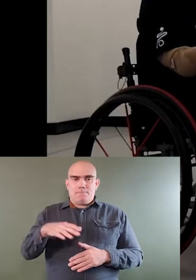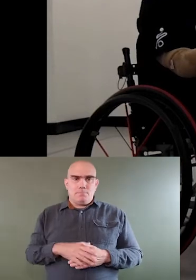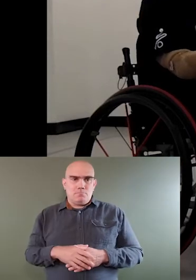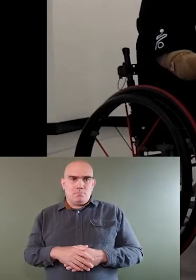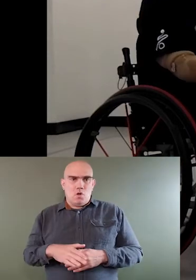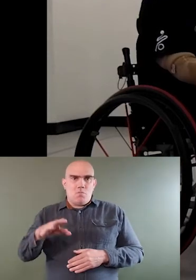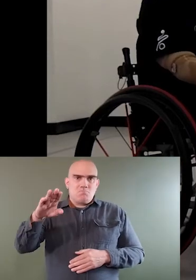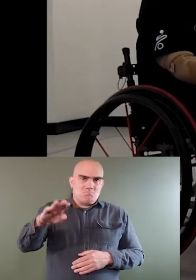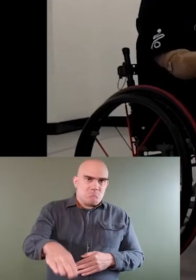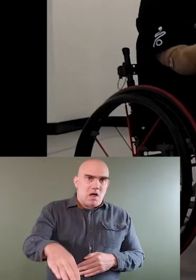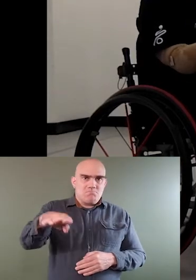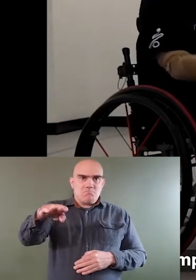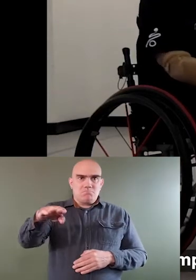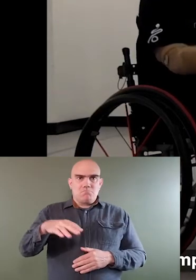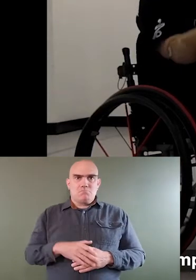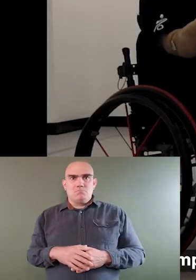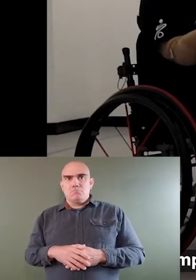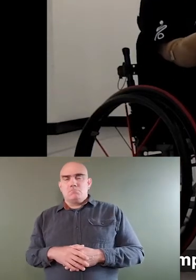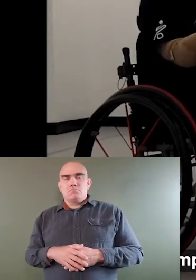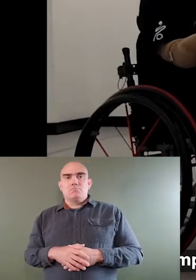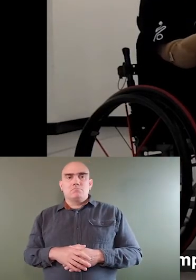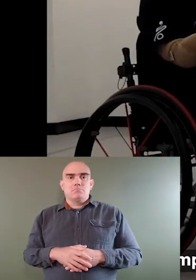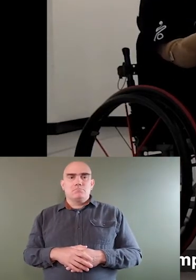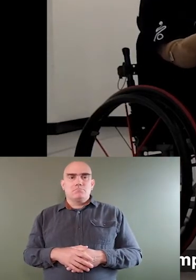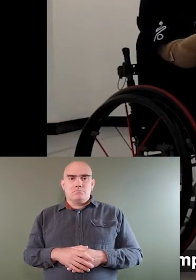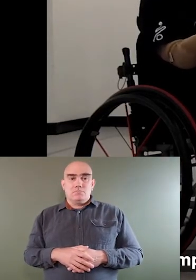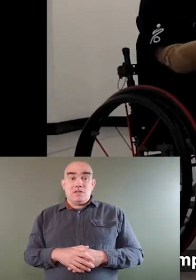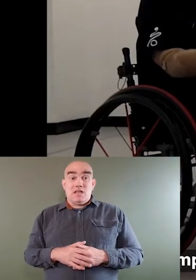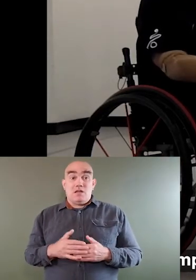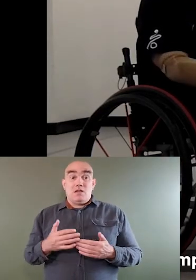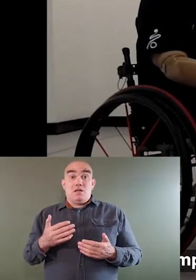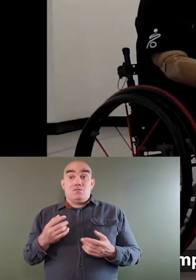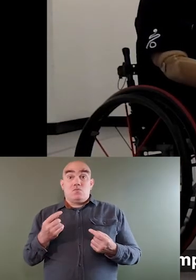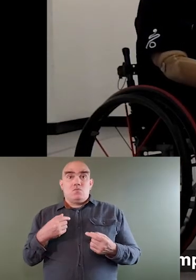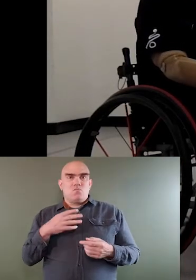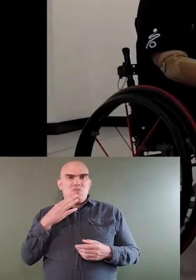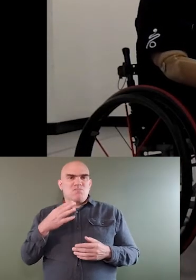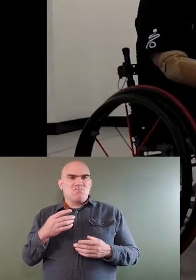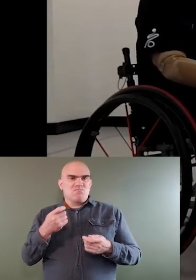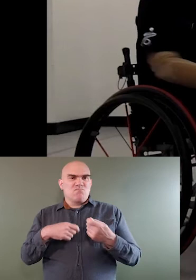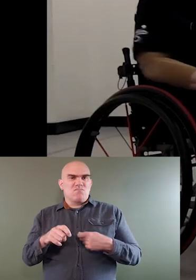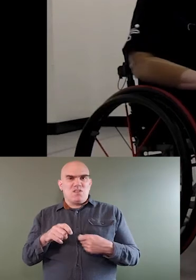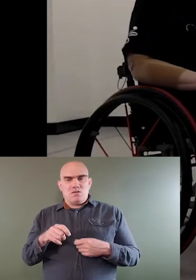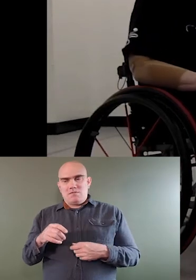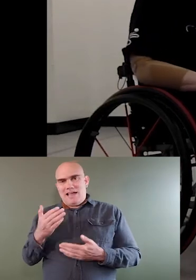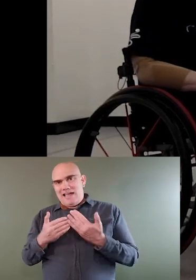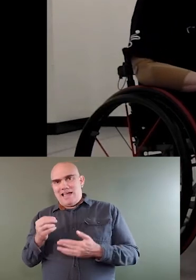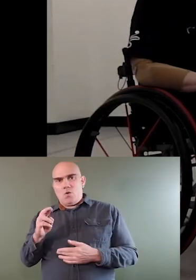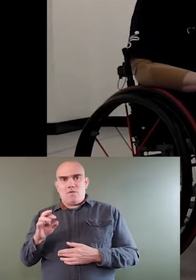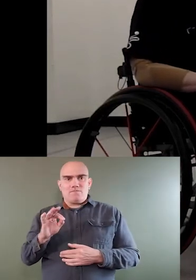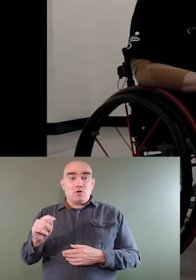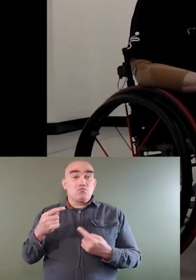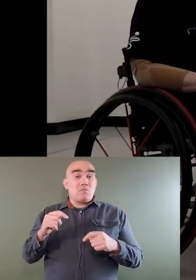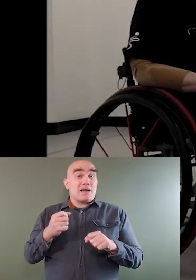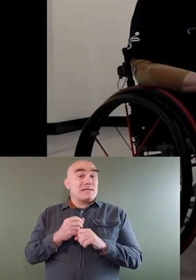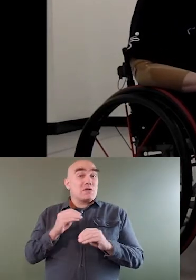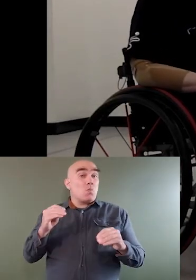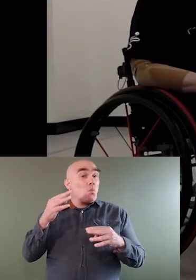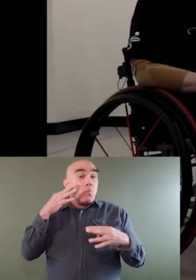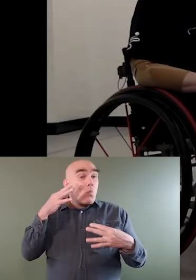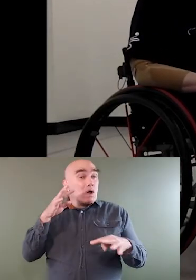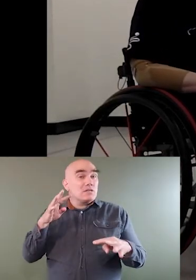So here's our movement. Stomp. Then we're going to replace our hand or our foot, trying to make no noise at